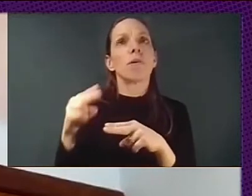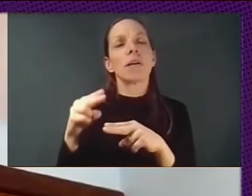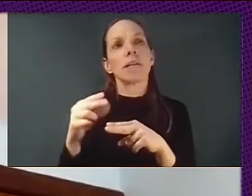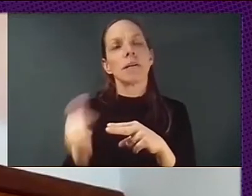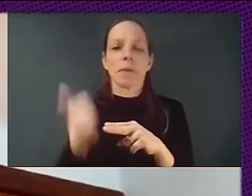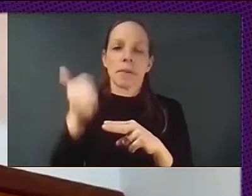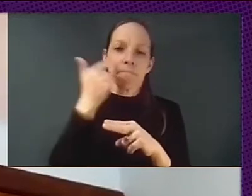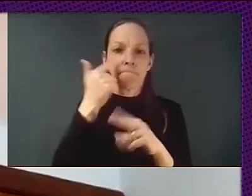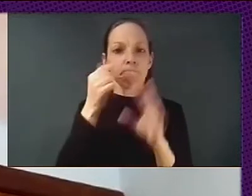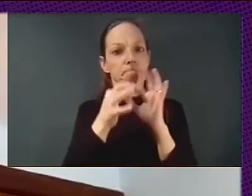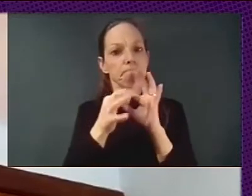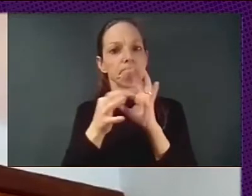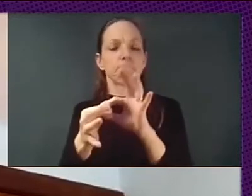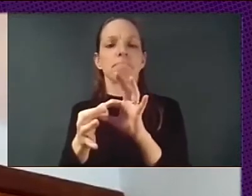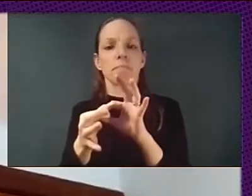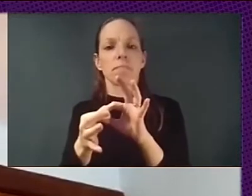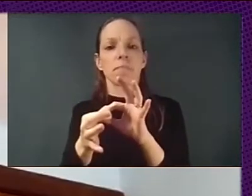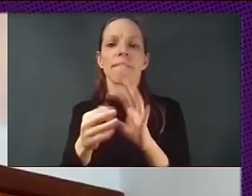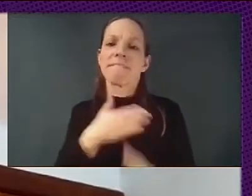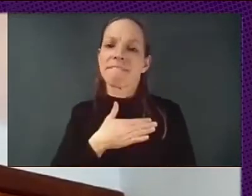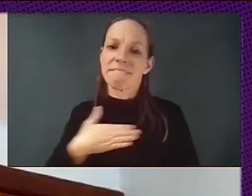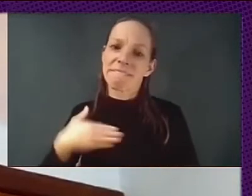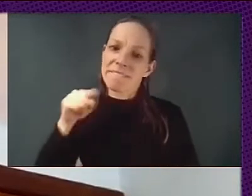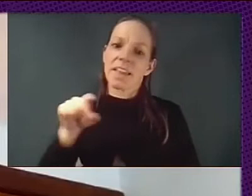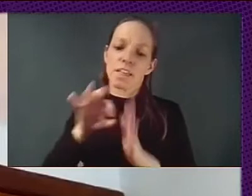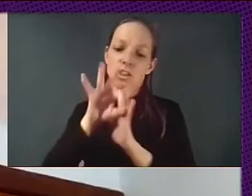Microsoft. And the